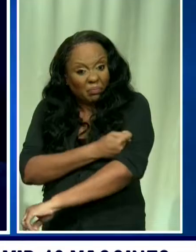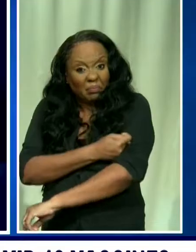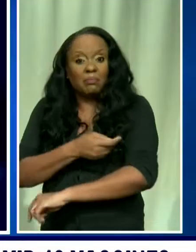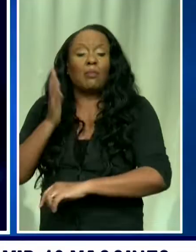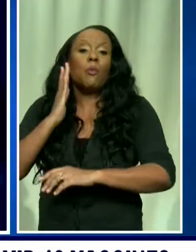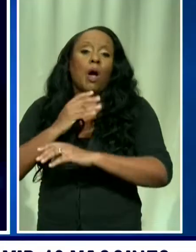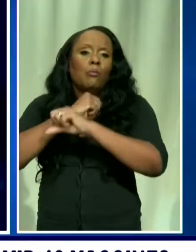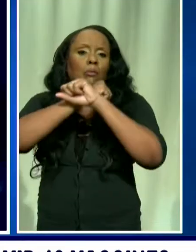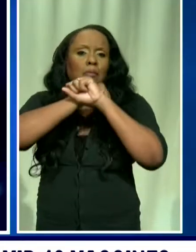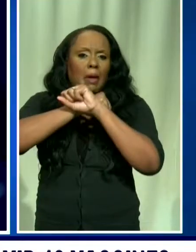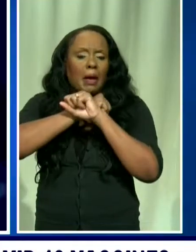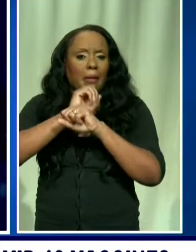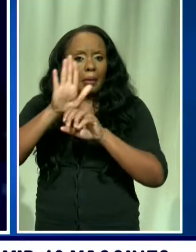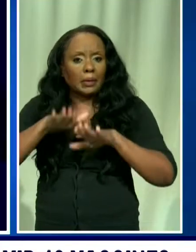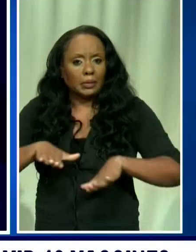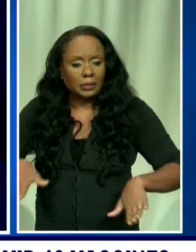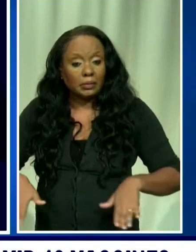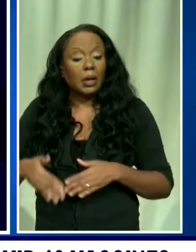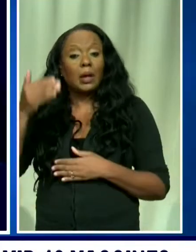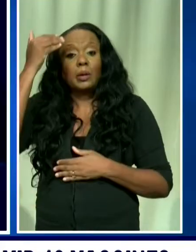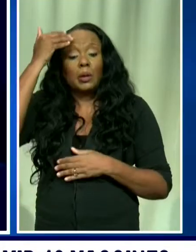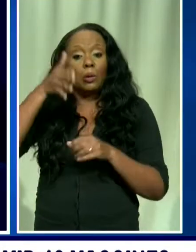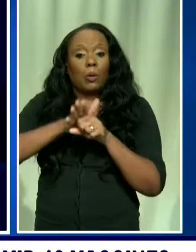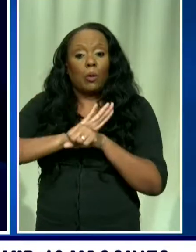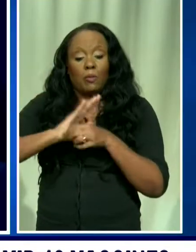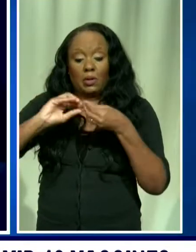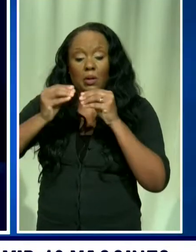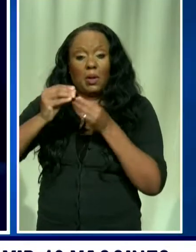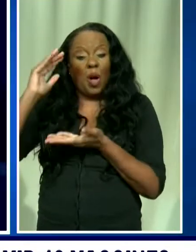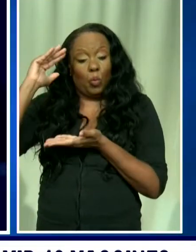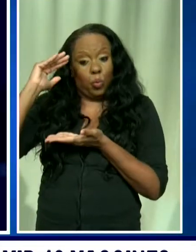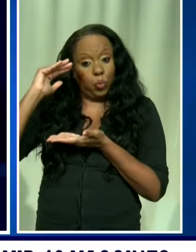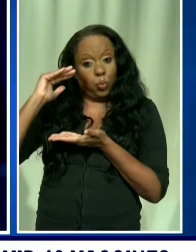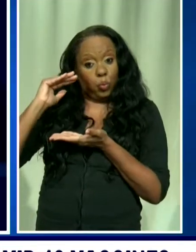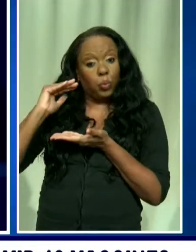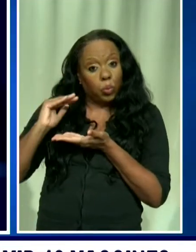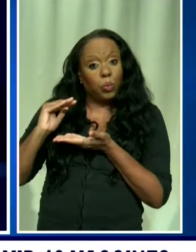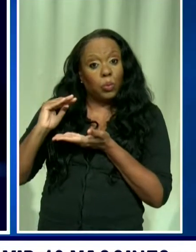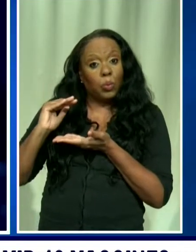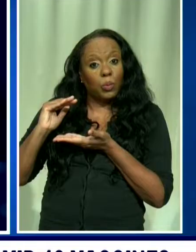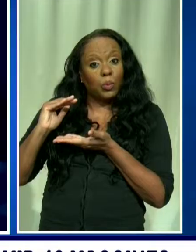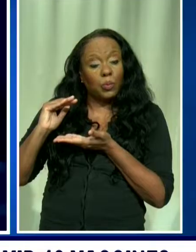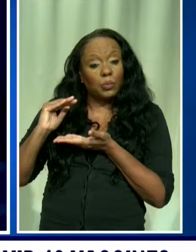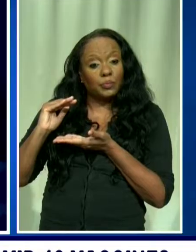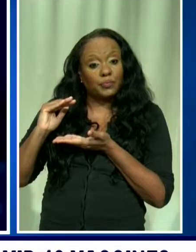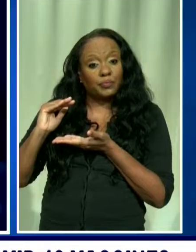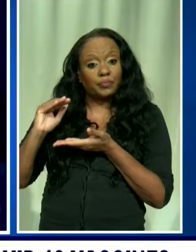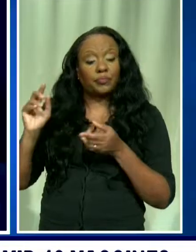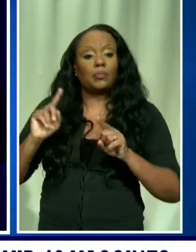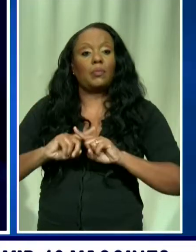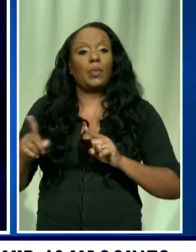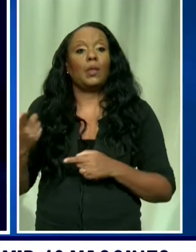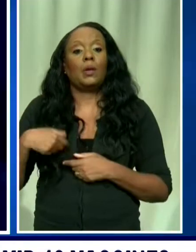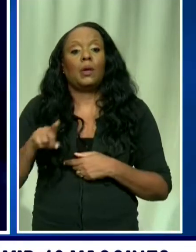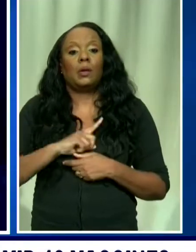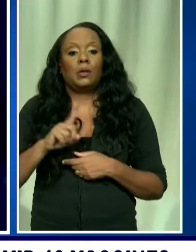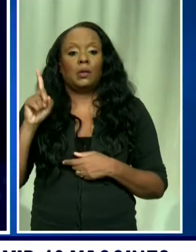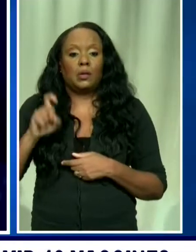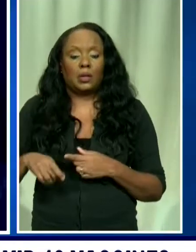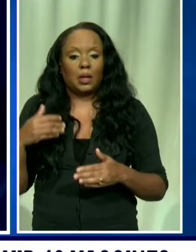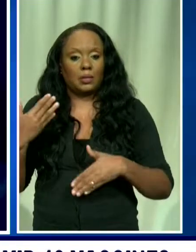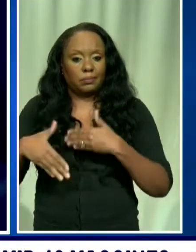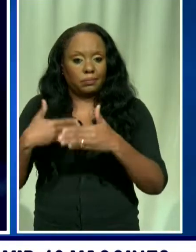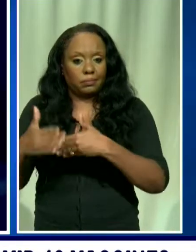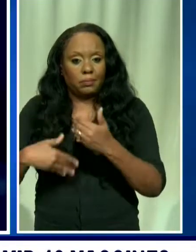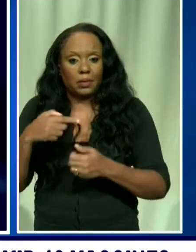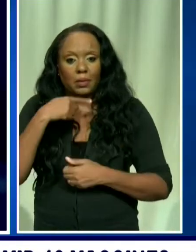out of COVID, the numbers are coming down. And again, we as a ministry need to get on with the other public health